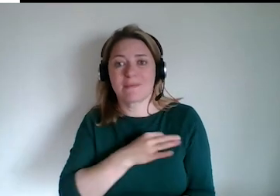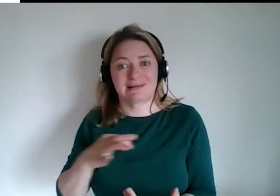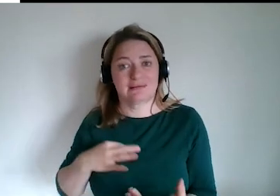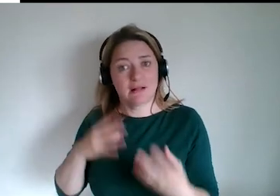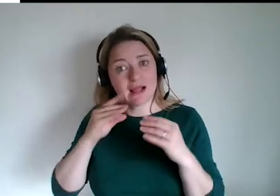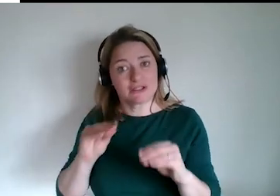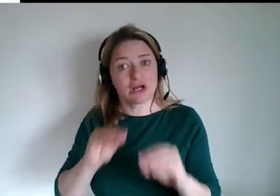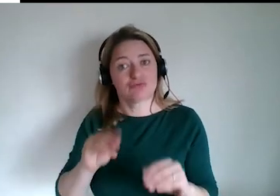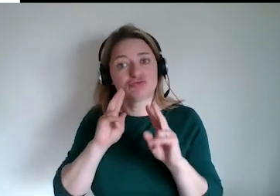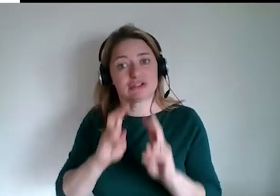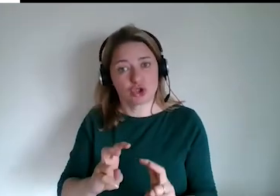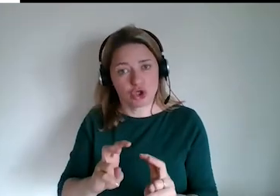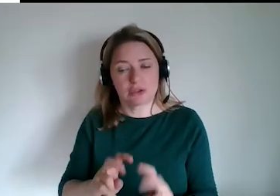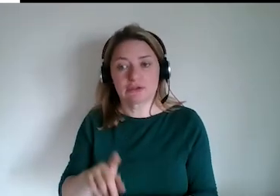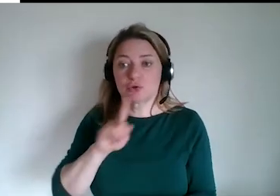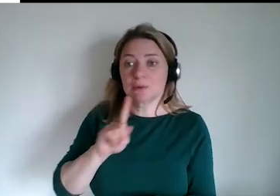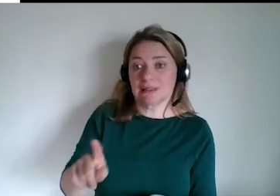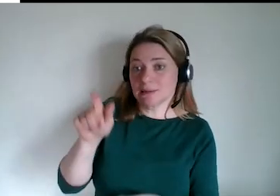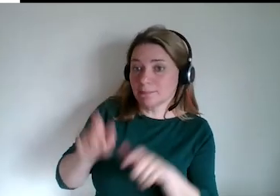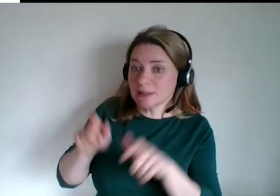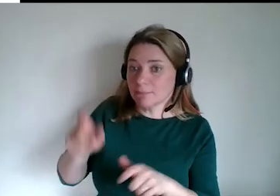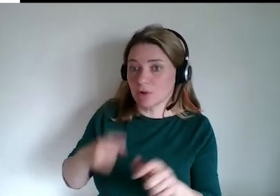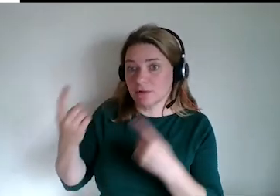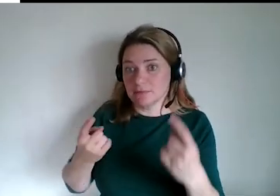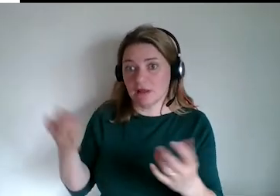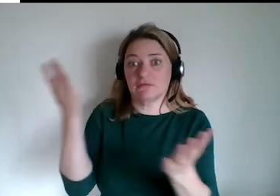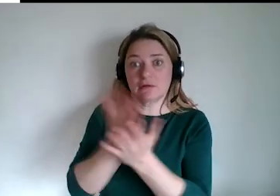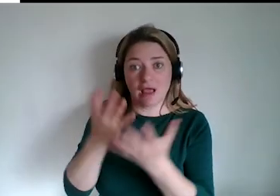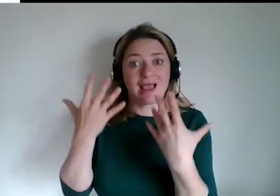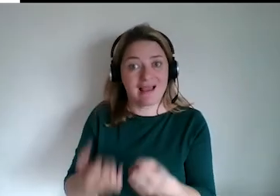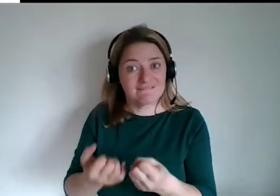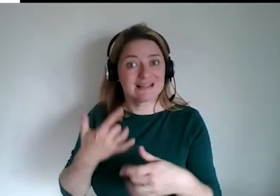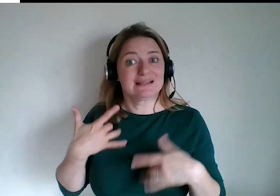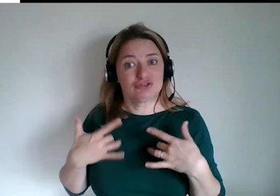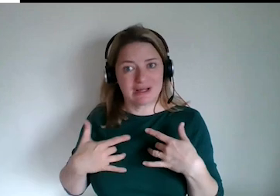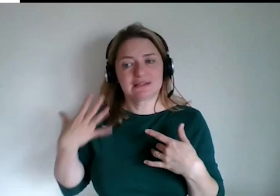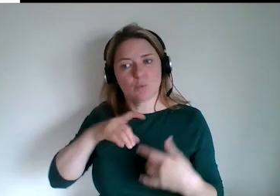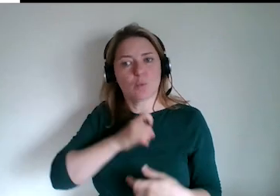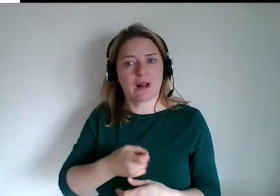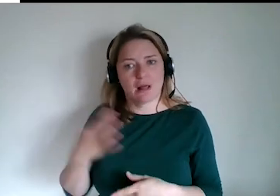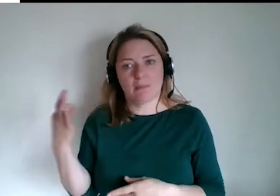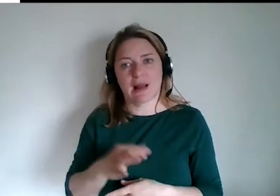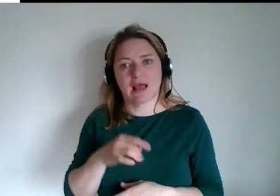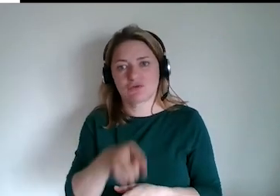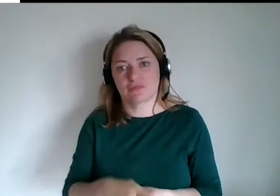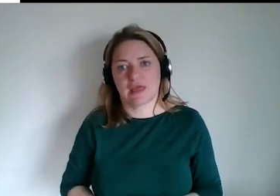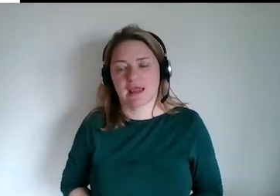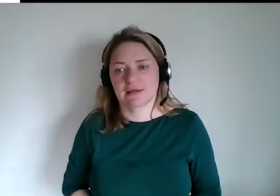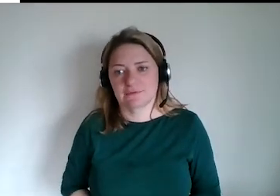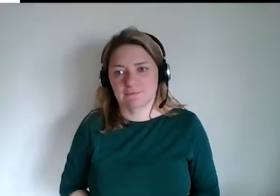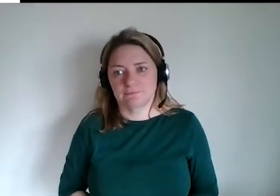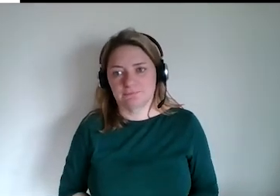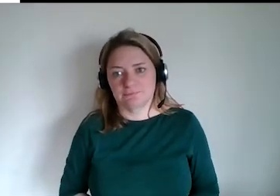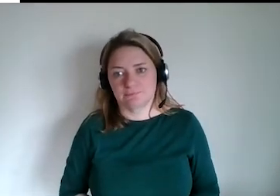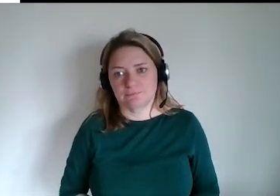research, which specifically mentions that people with an interest in UKMED ought to be thinking of applying. So I think that door